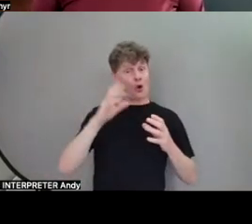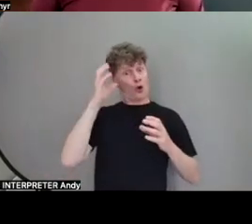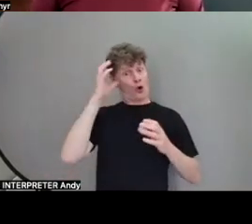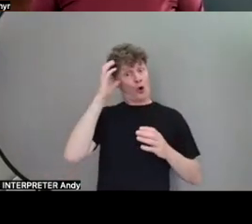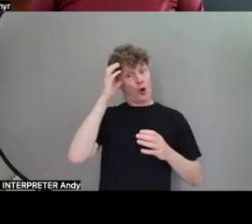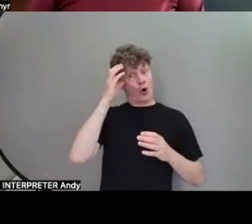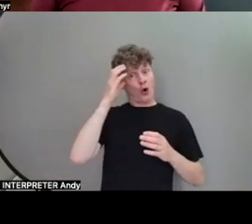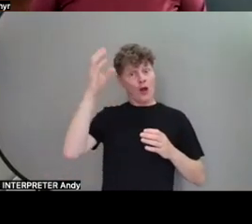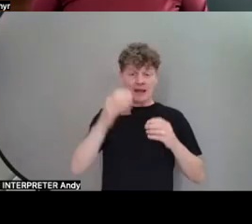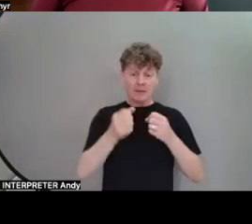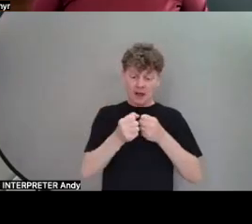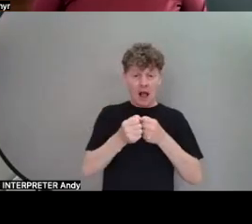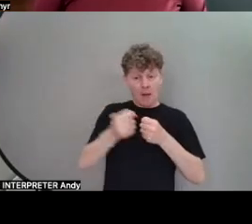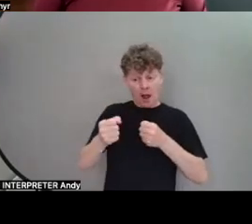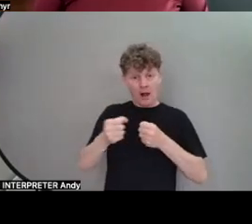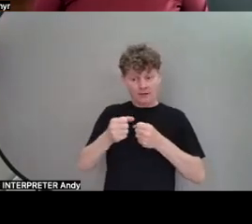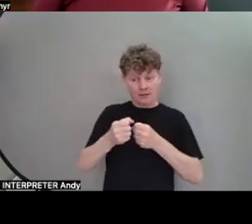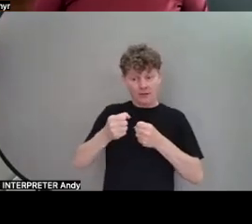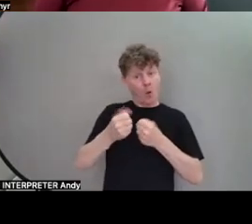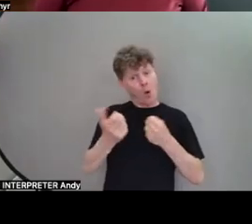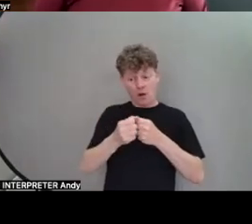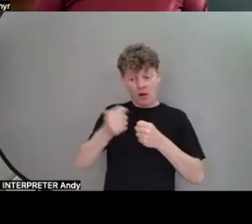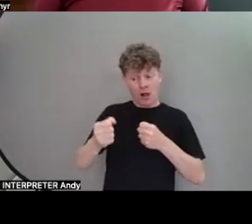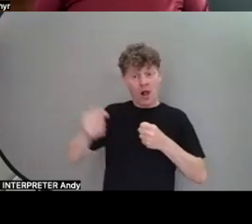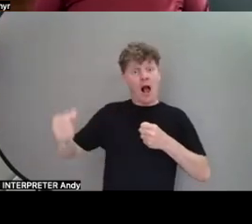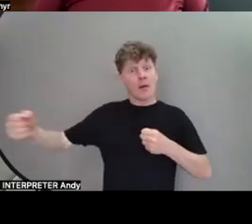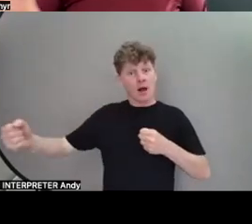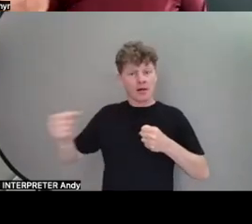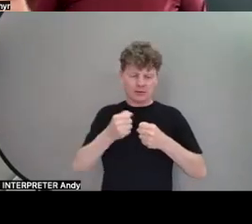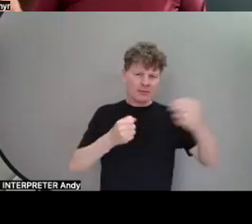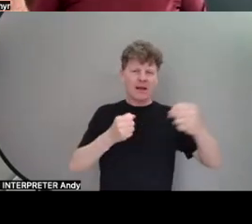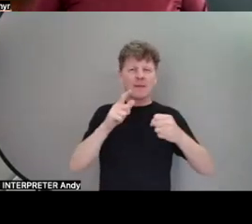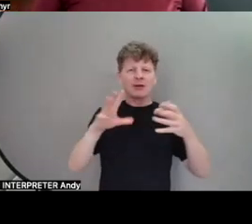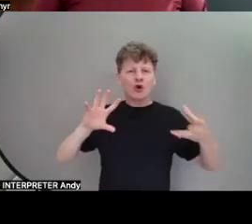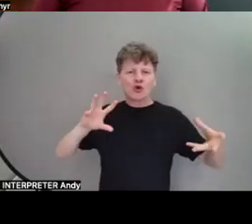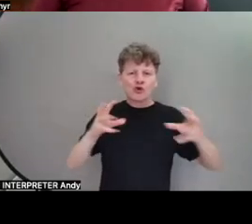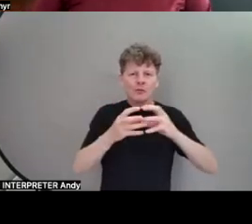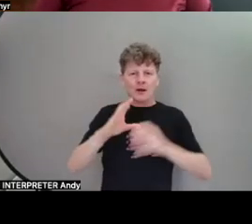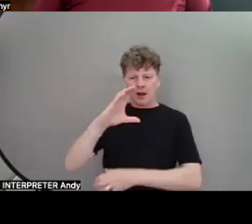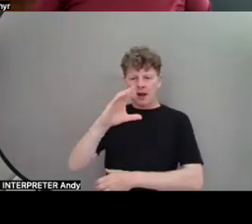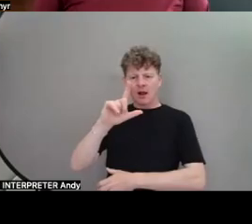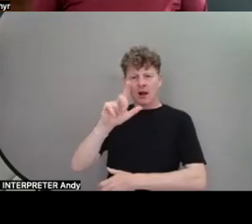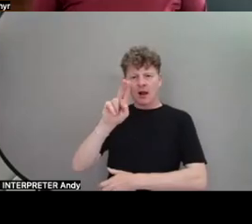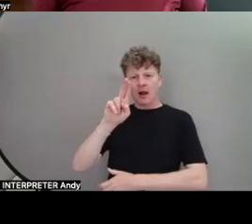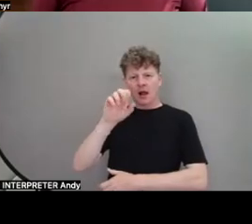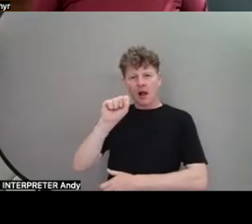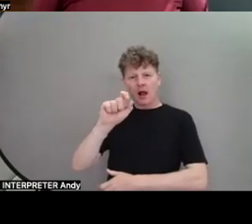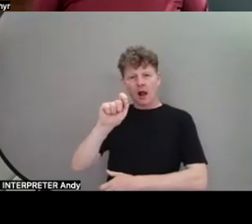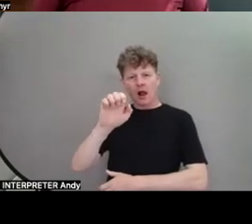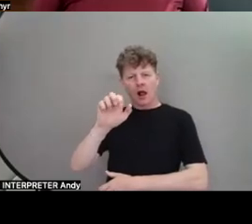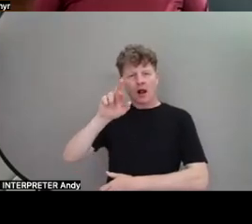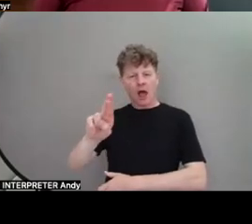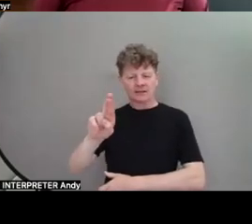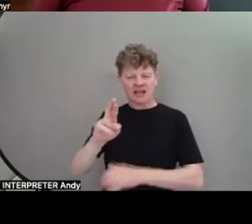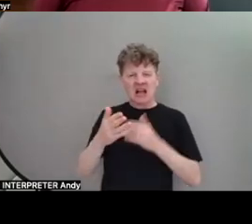steps apart, but that they're also tightly clustered. They kind of form these tightly knit neighborhoods of